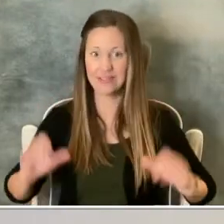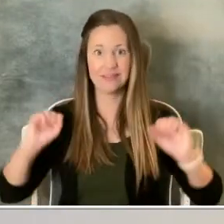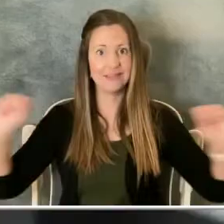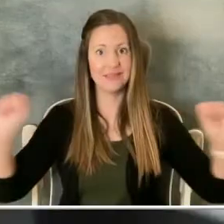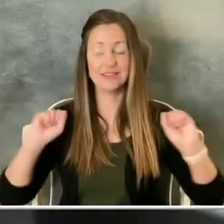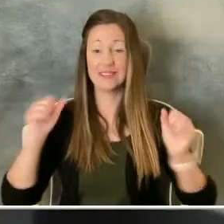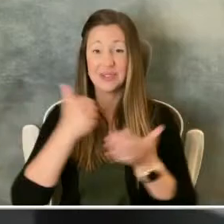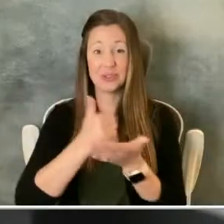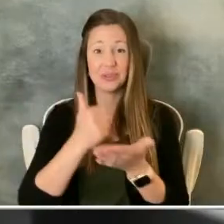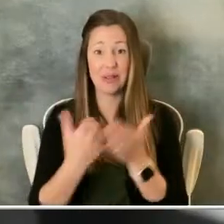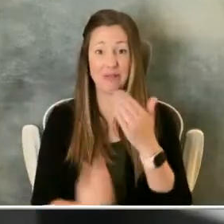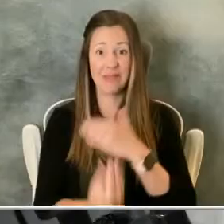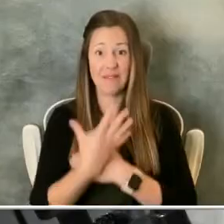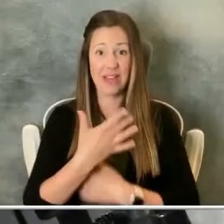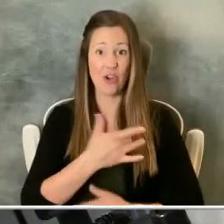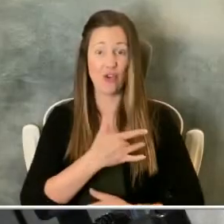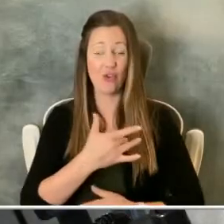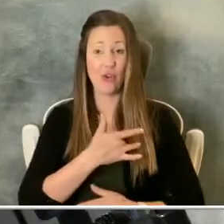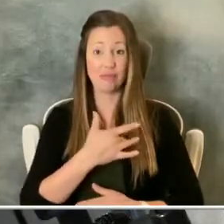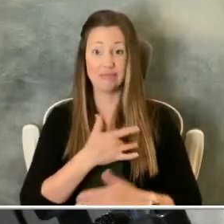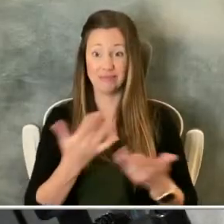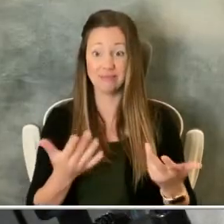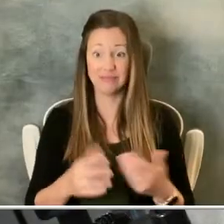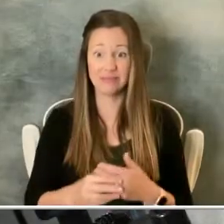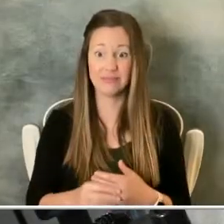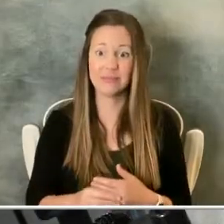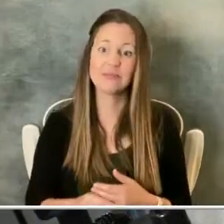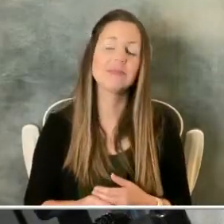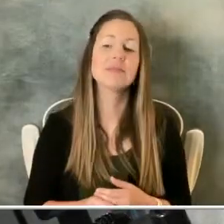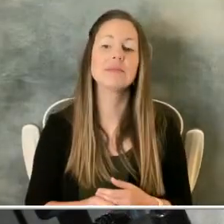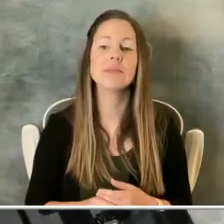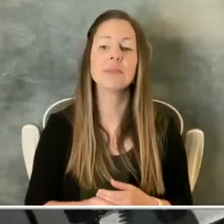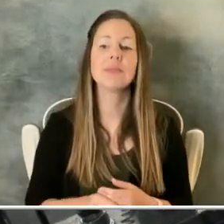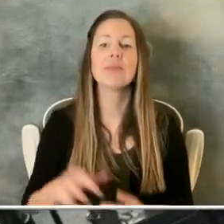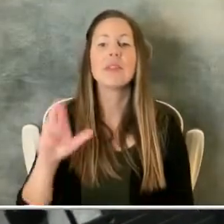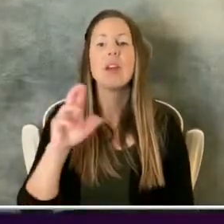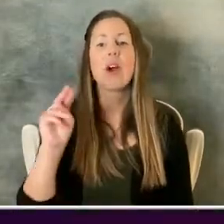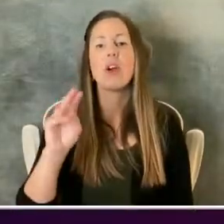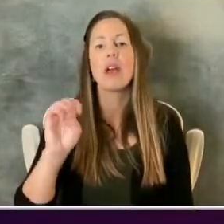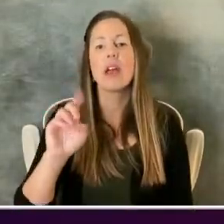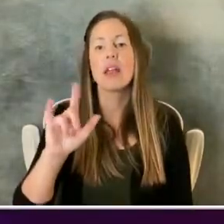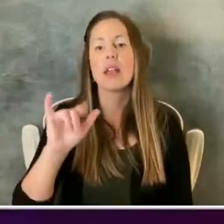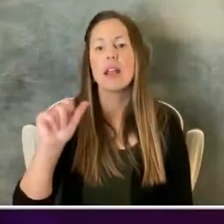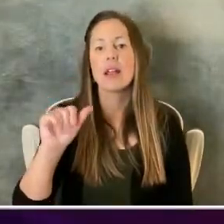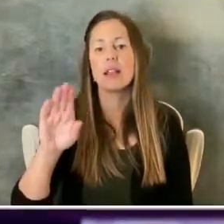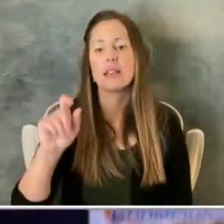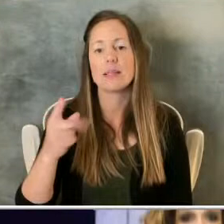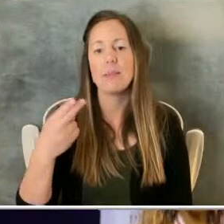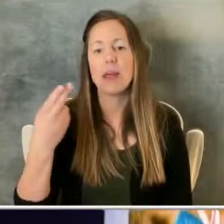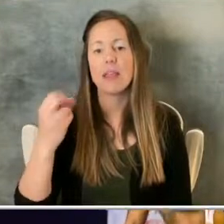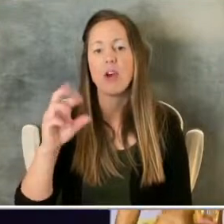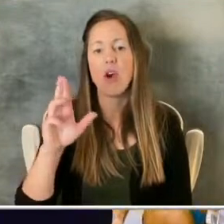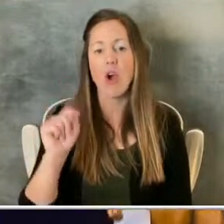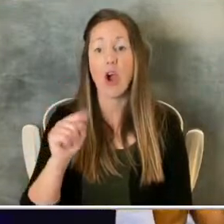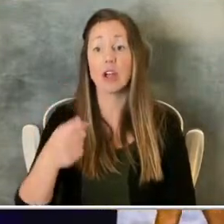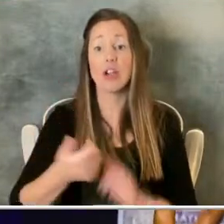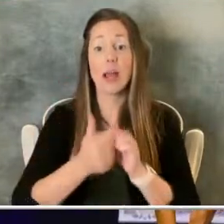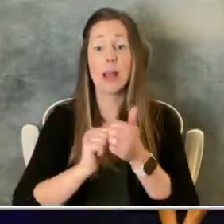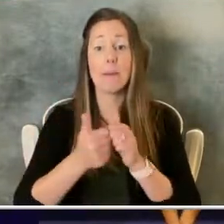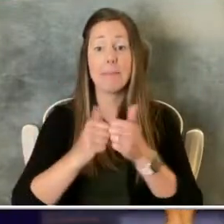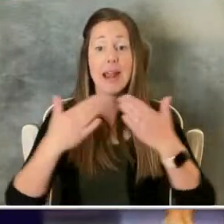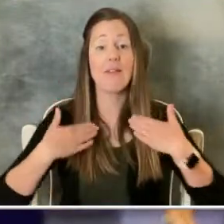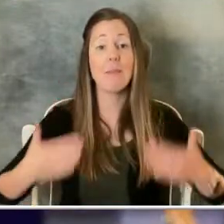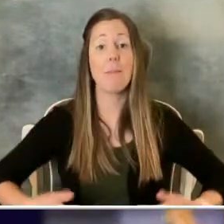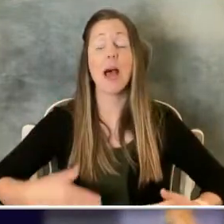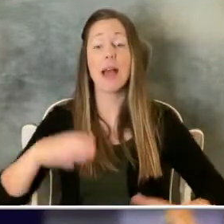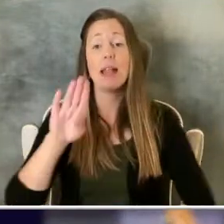cardiovascular conditions. I'm gonna try to push it. RN Elizabeth Hart is a competitive bodybuilder. 2017 is when I did my first one, and I did it